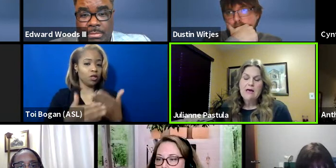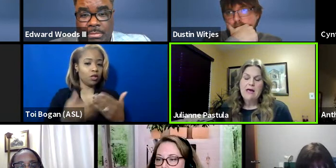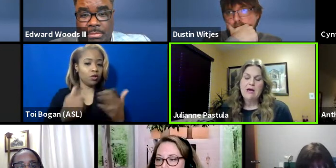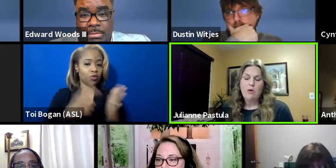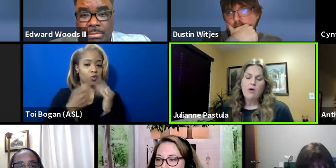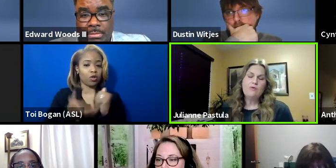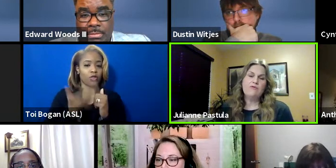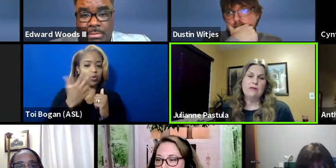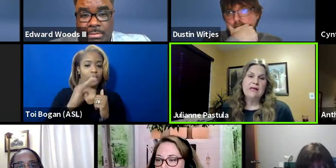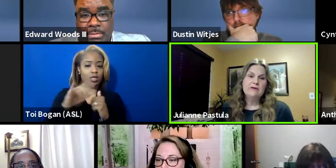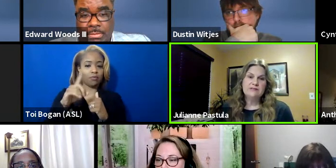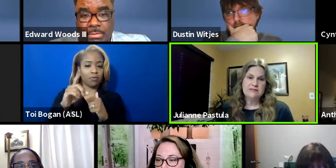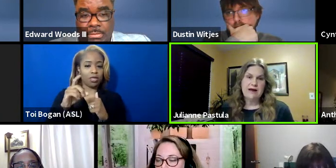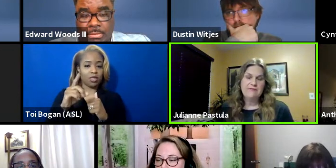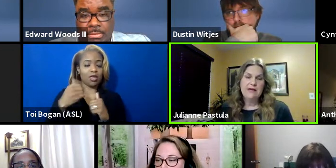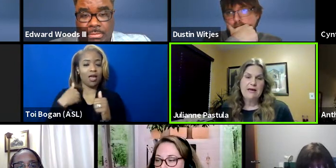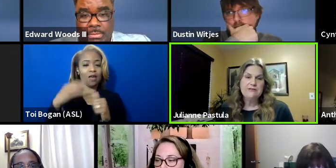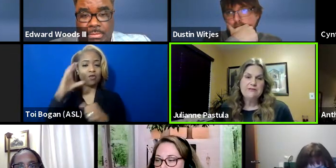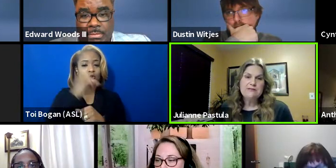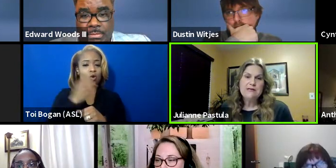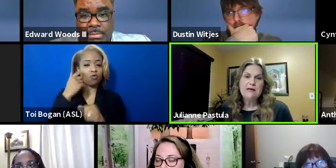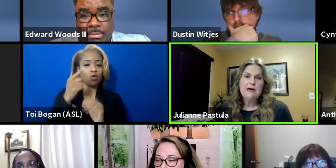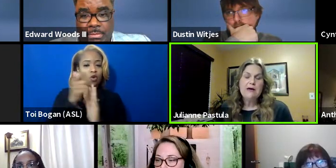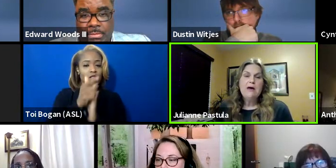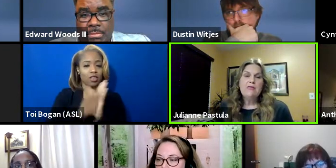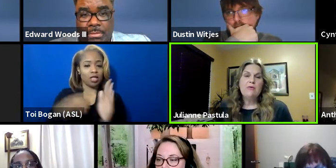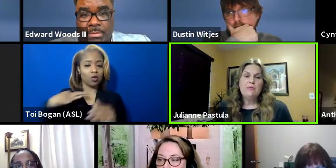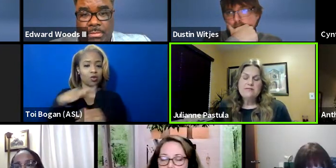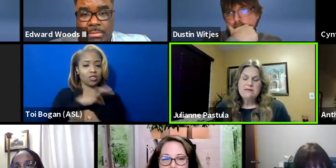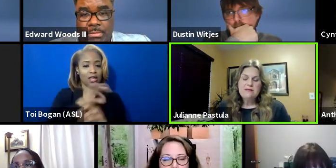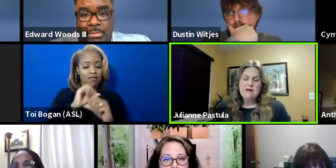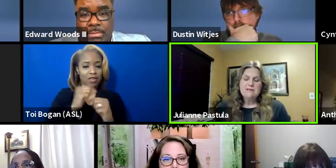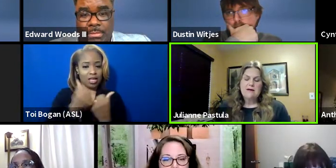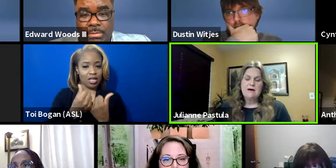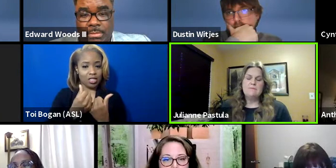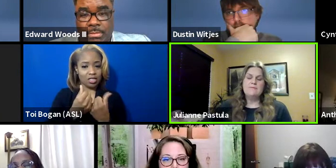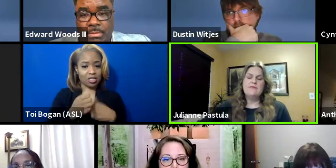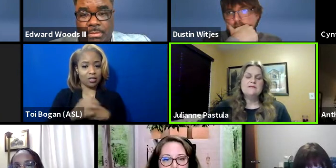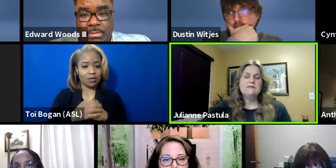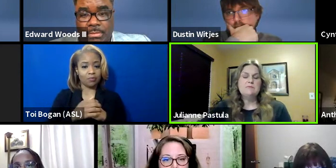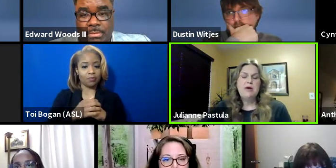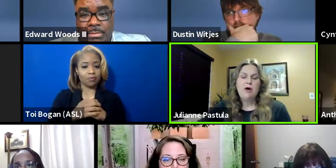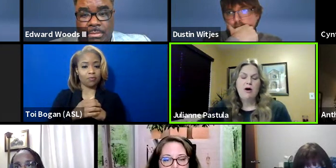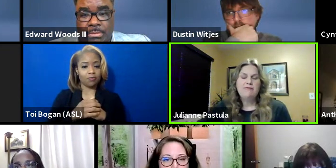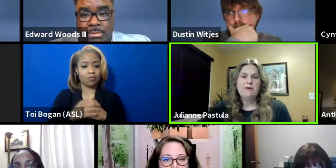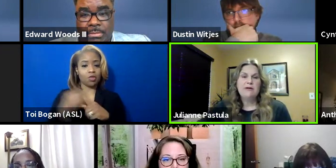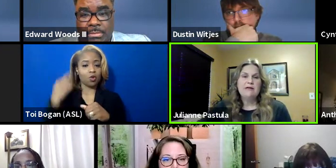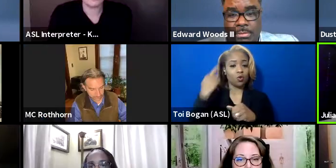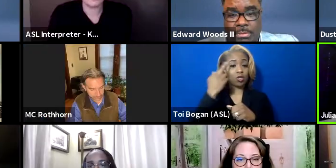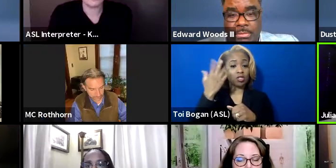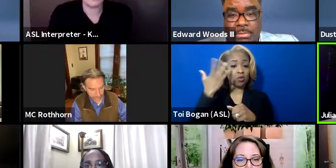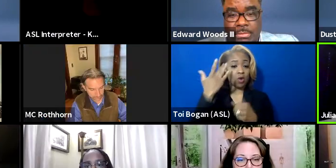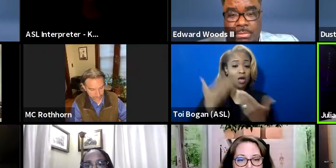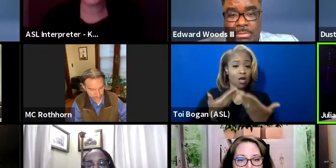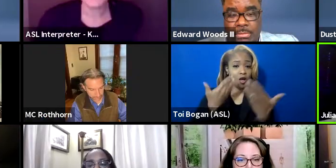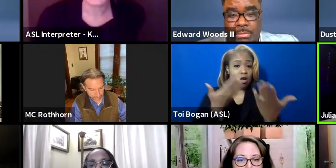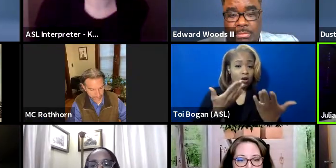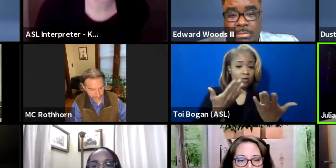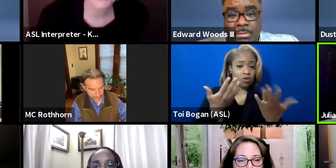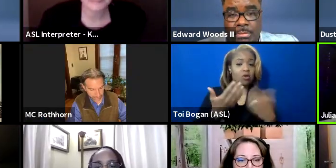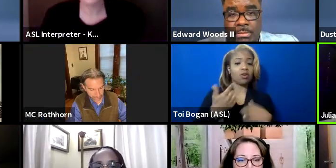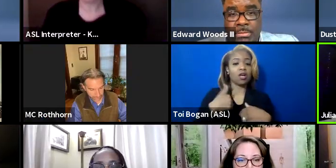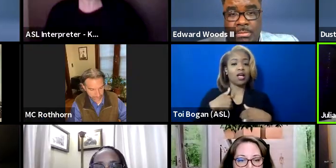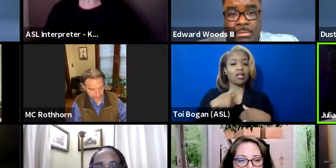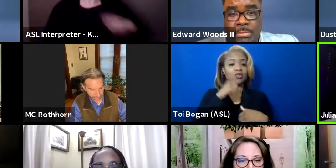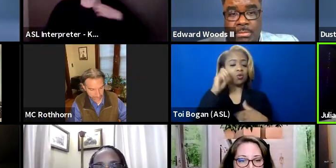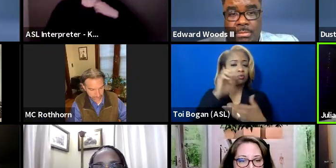bids, a quote for a legal staffing agency. The reason that this is being offered is I do not